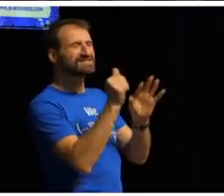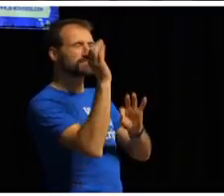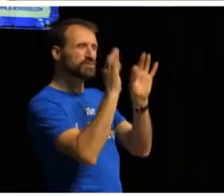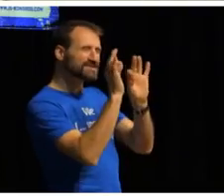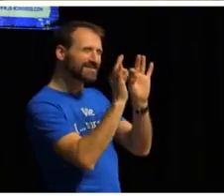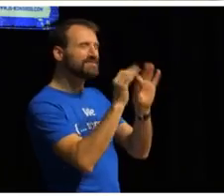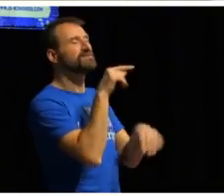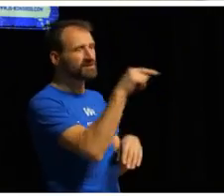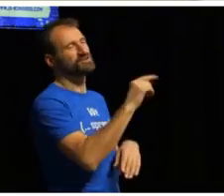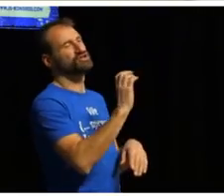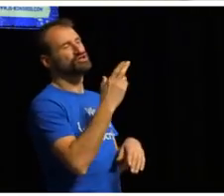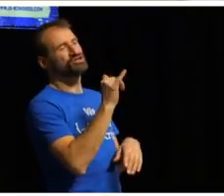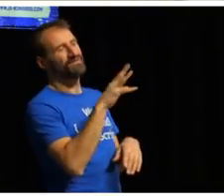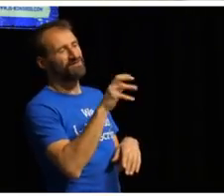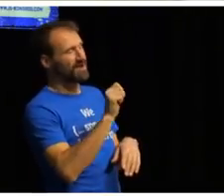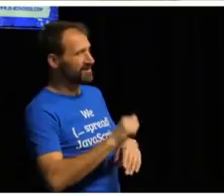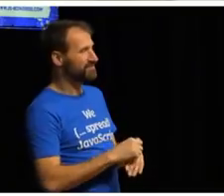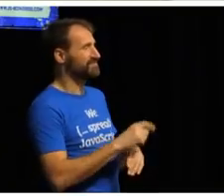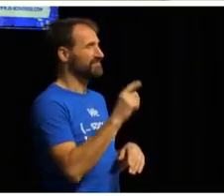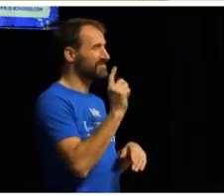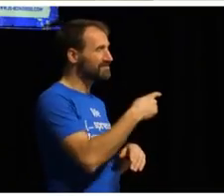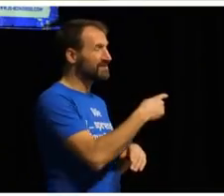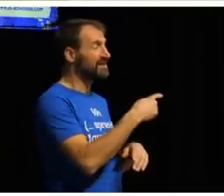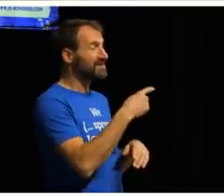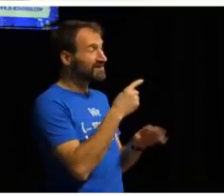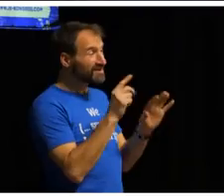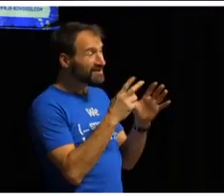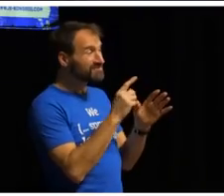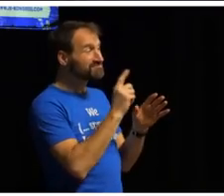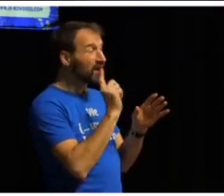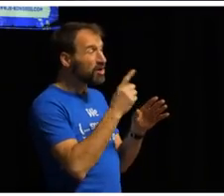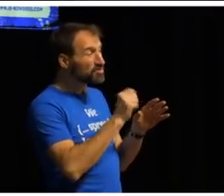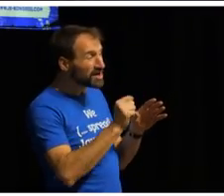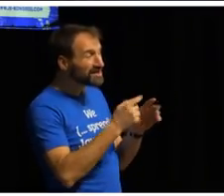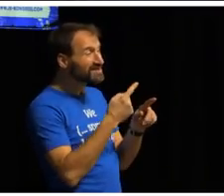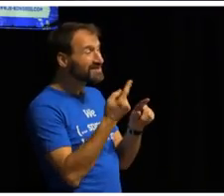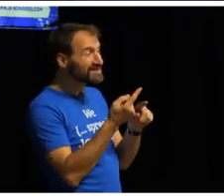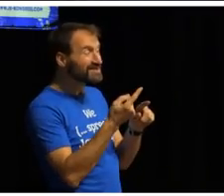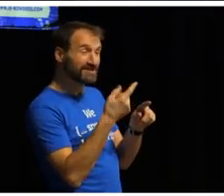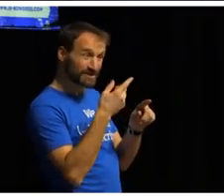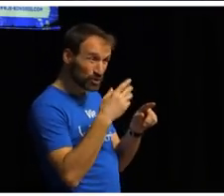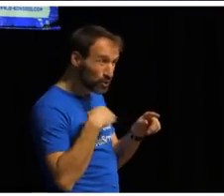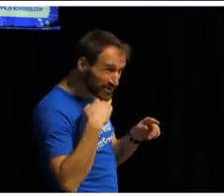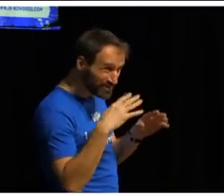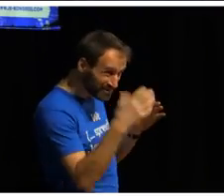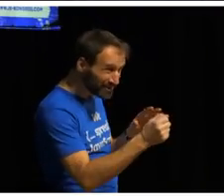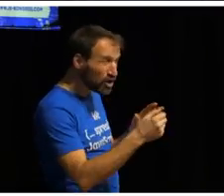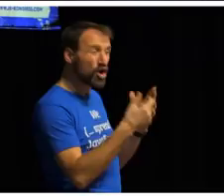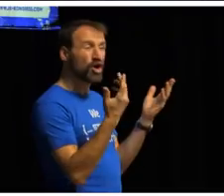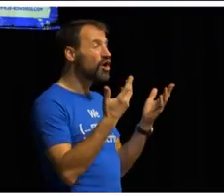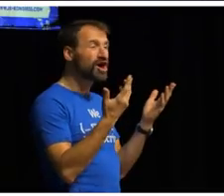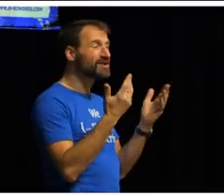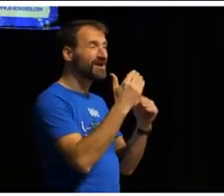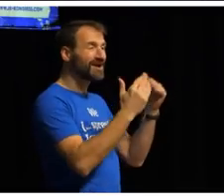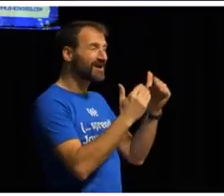it done. And then the other thing is a Pomeranian, which I think also is a dog. So it did better than me in that case. It's pre-trained. It runs